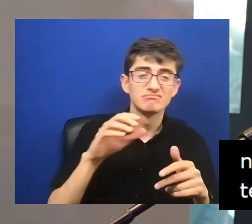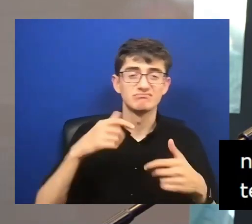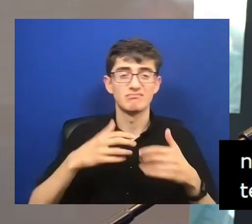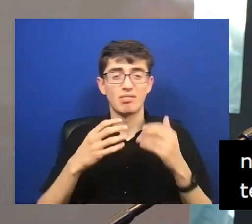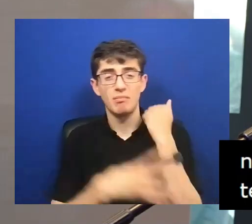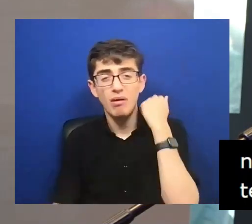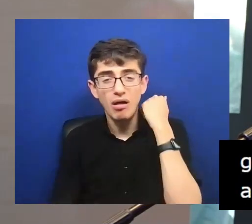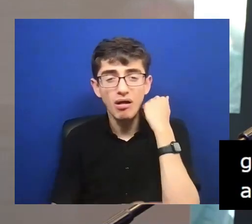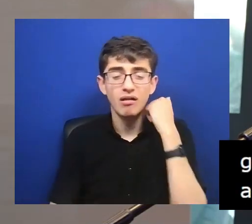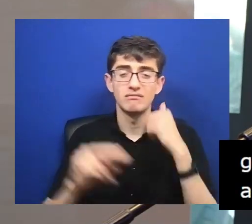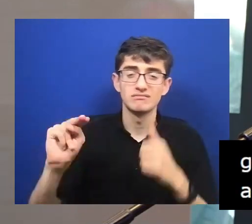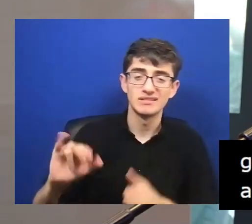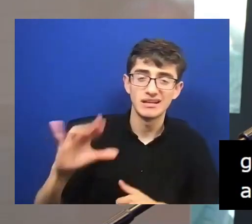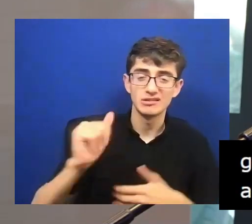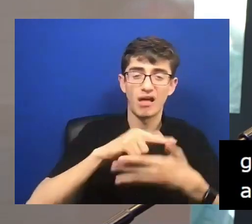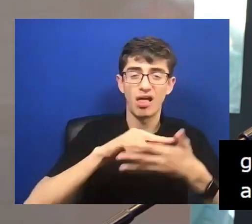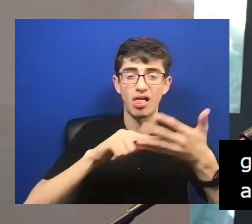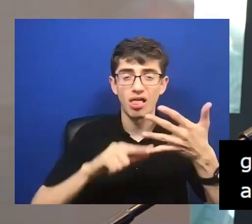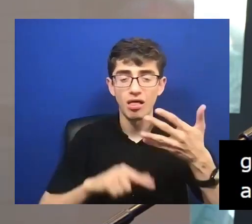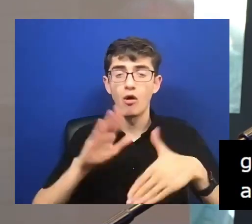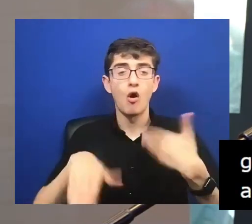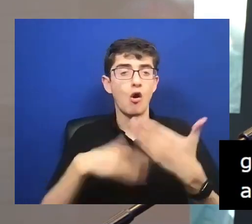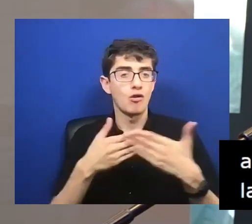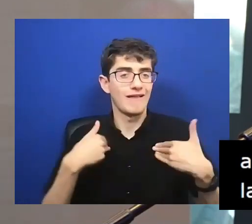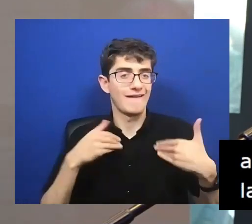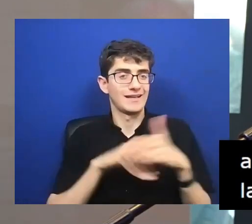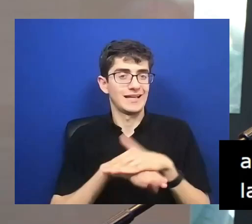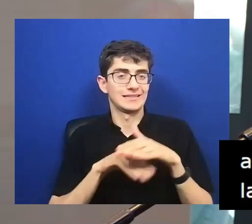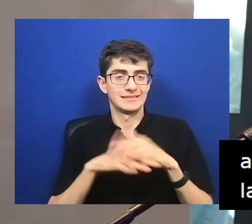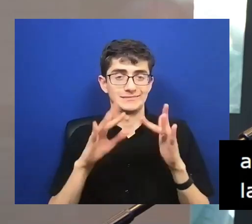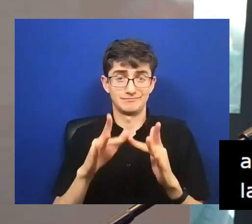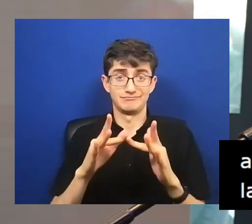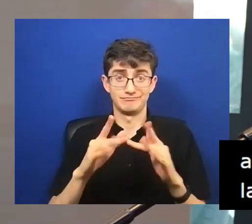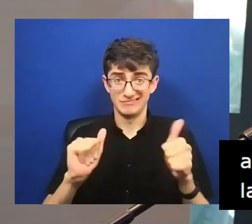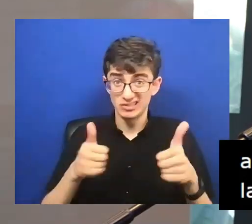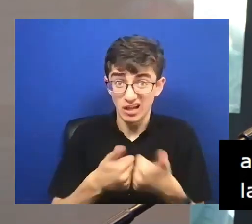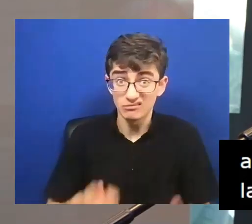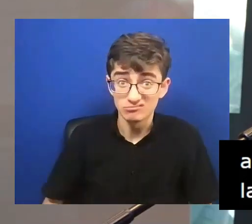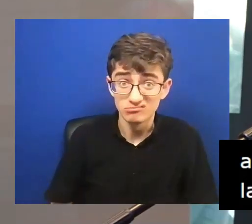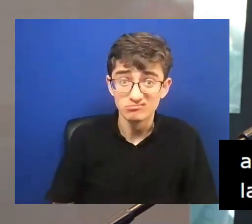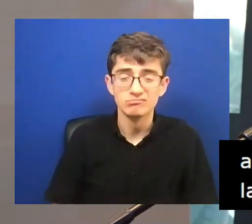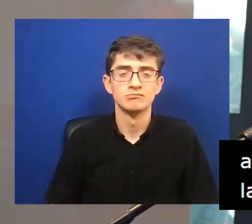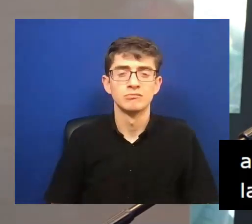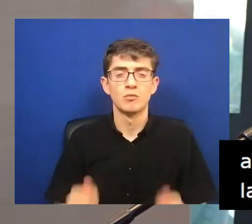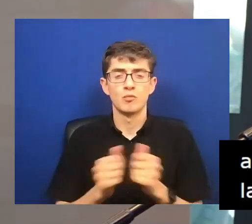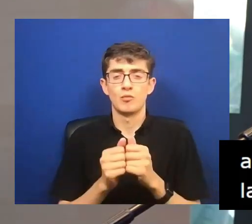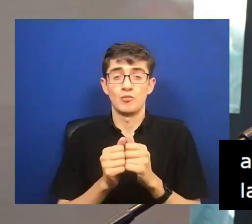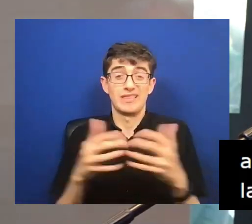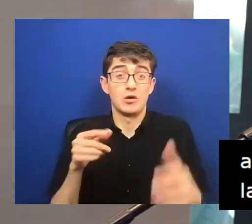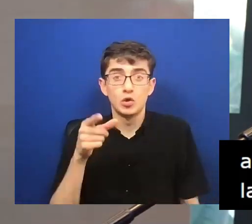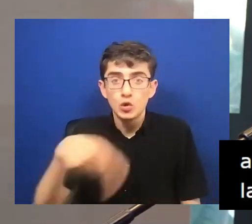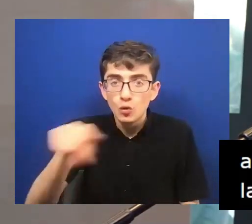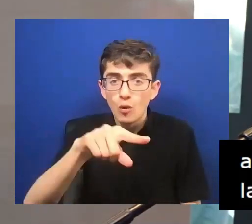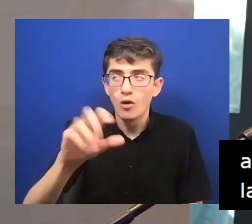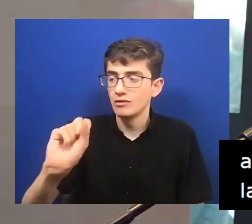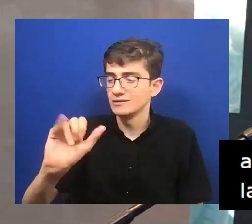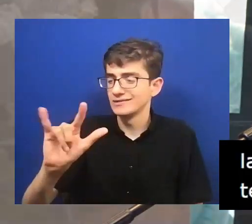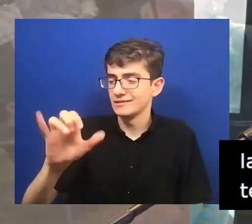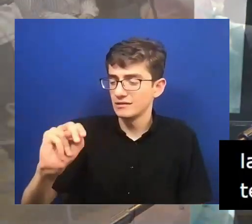a challenge. We've been working on it. It's getting better. But without you and Silicon Harlem, we'd be nowhere. Thank you very much.